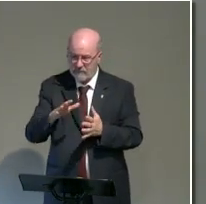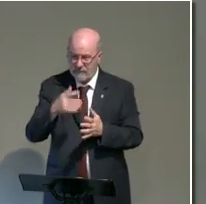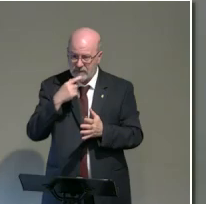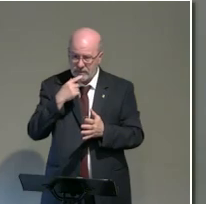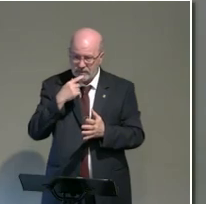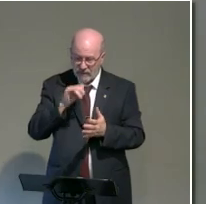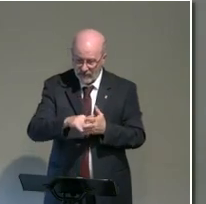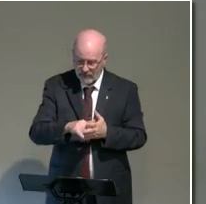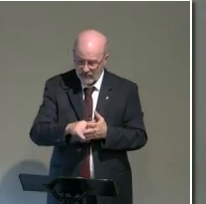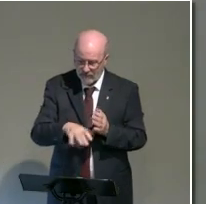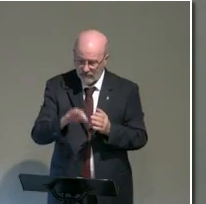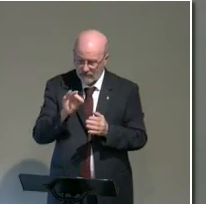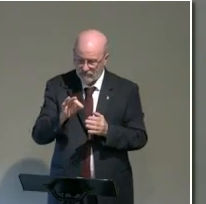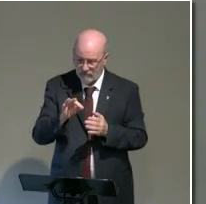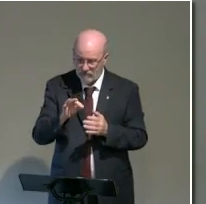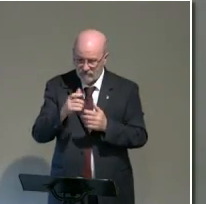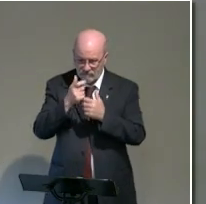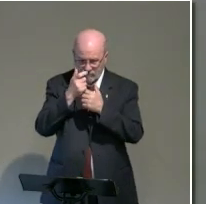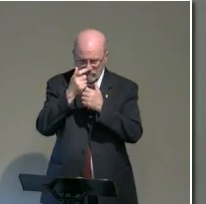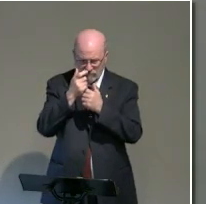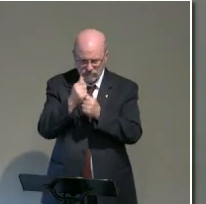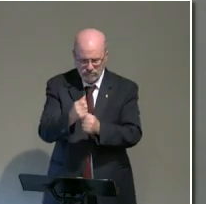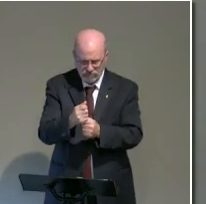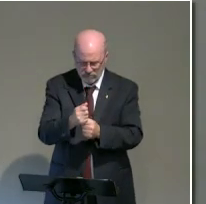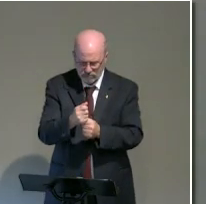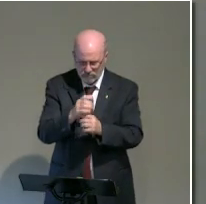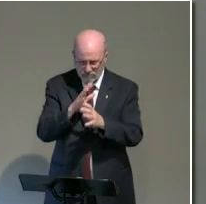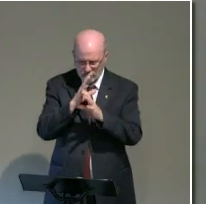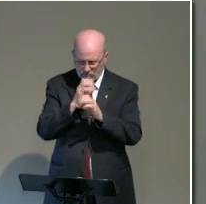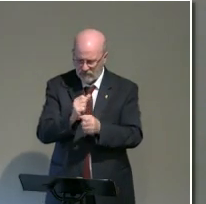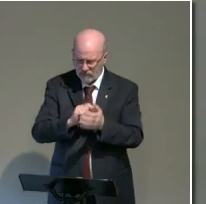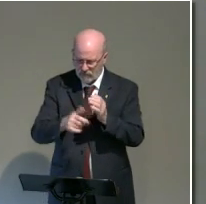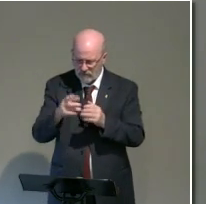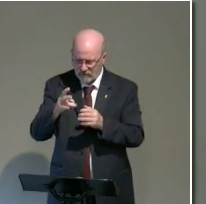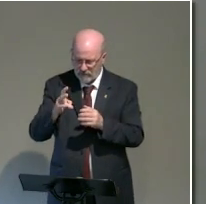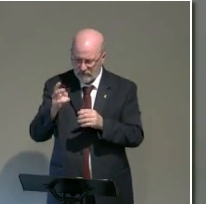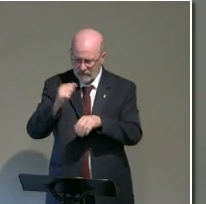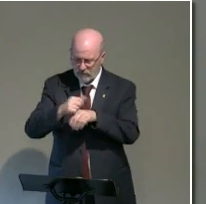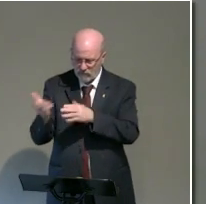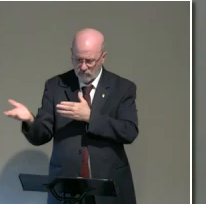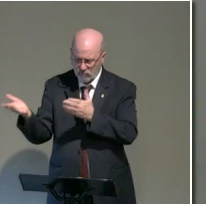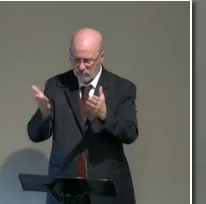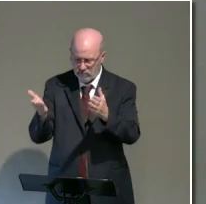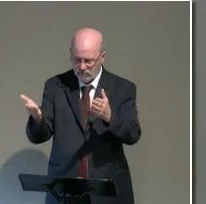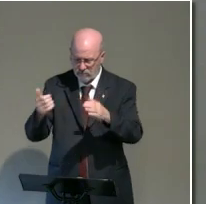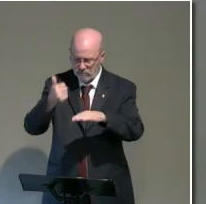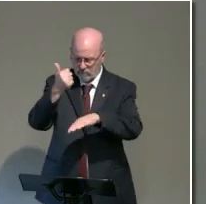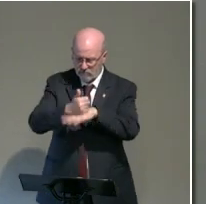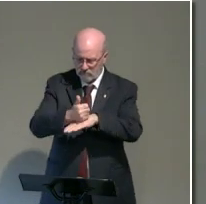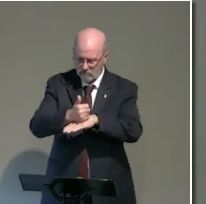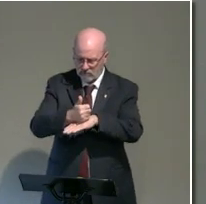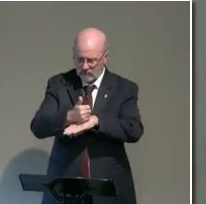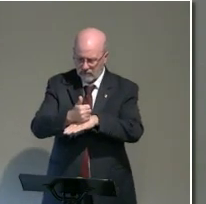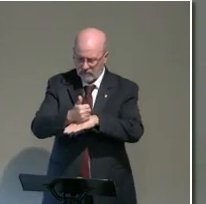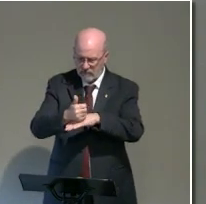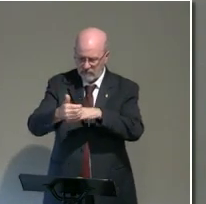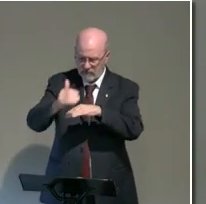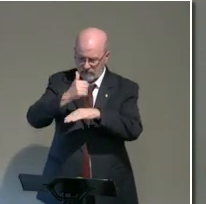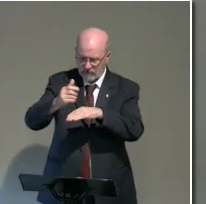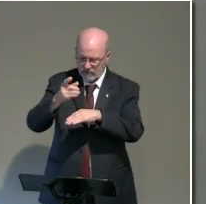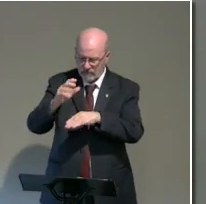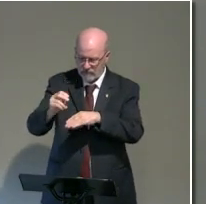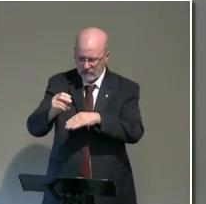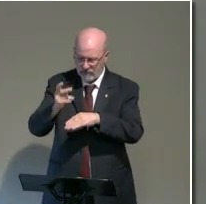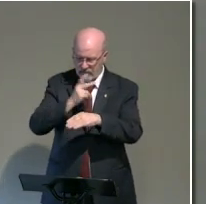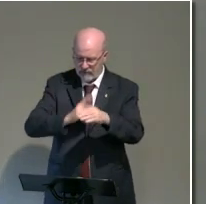And then he says that. I find that so appealing. Verse 17, and a stone was brought and laid upon the mouth of the den, and the